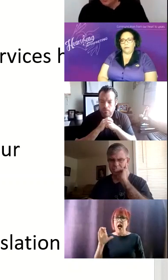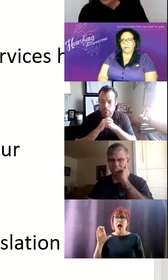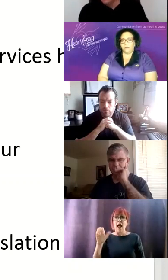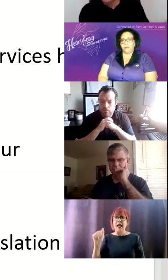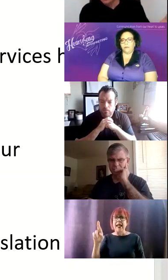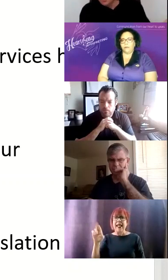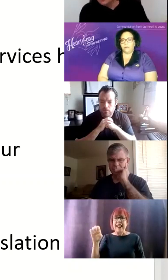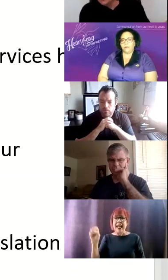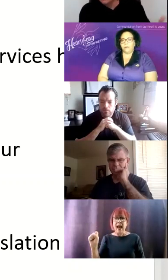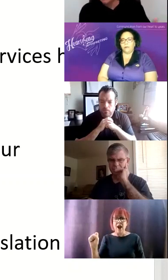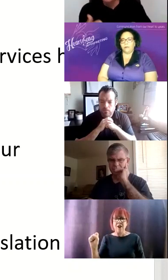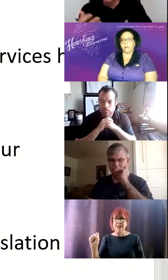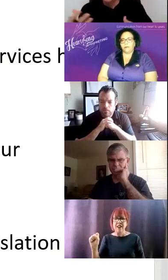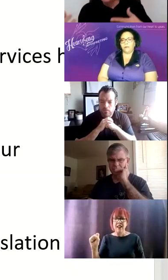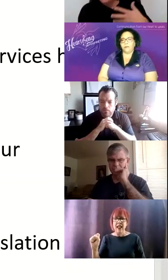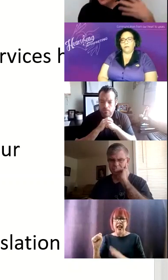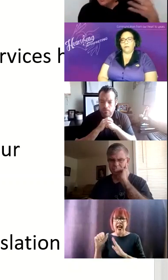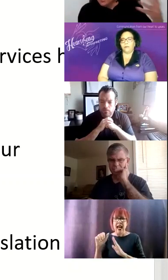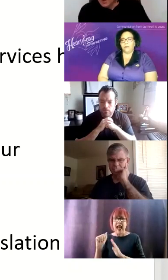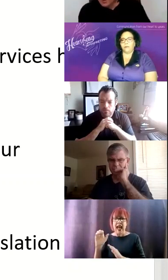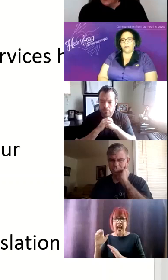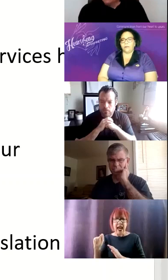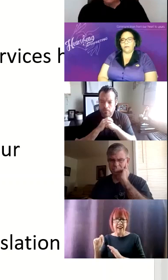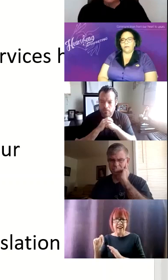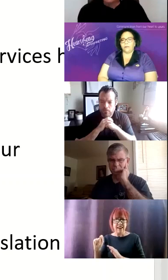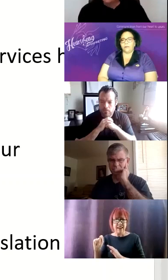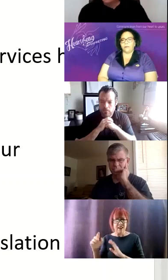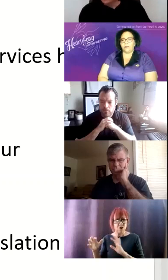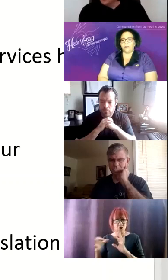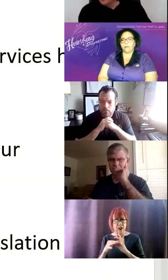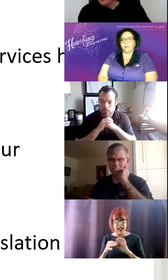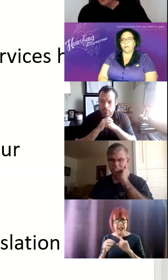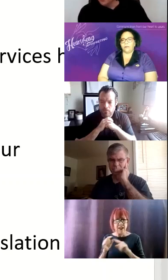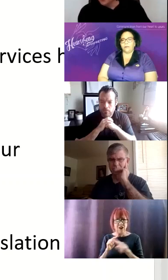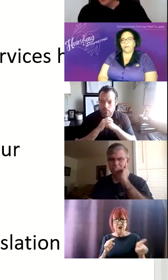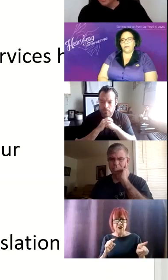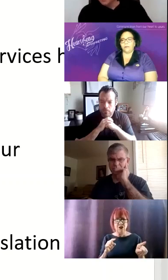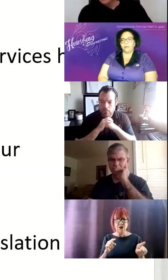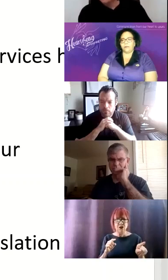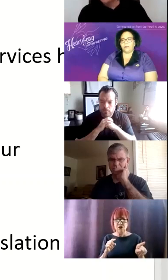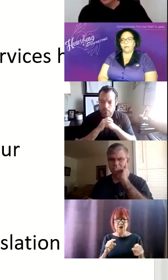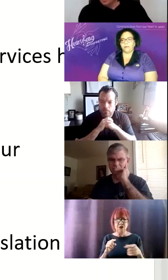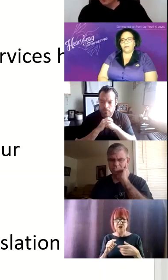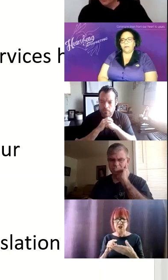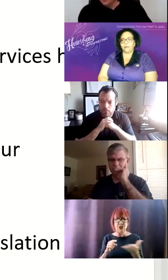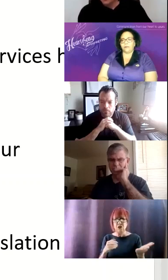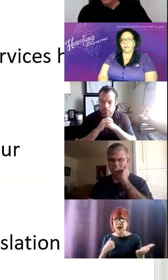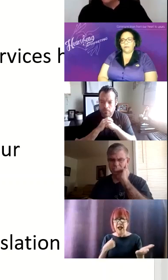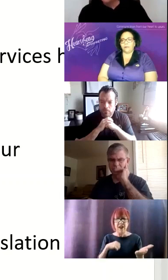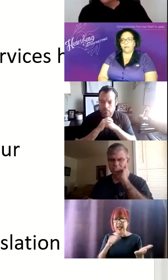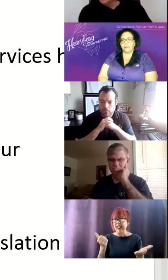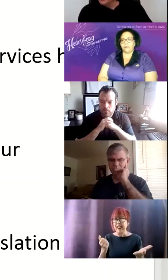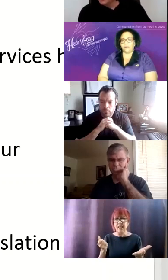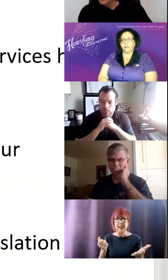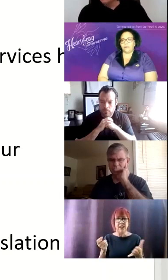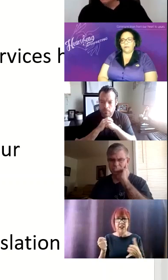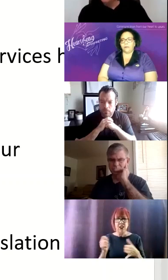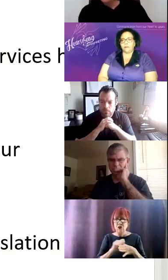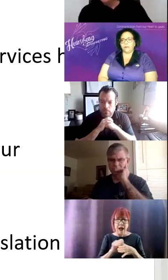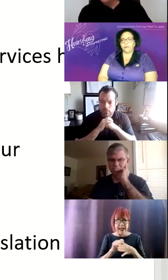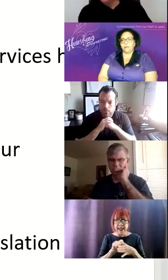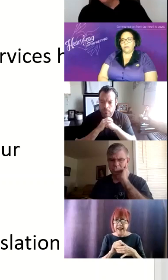to you or not, or is there anything like that occurring with your organizations to help the deaf